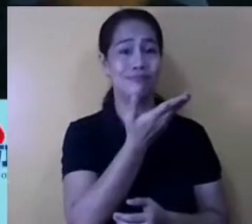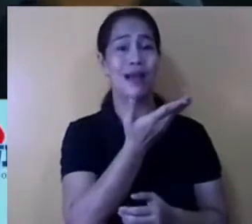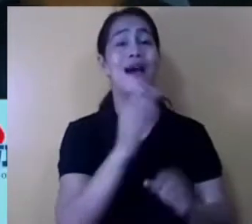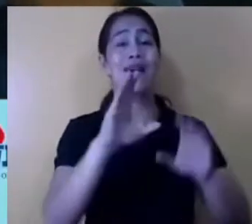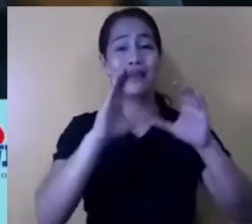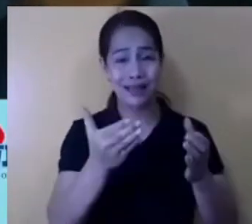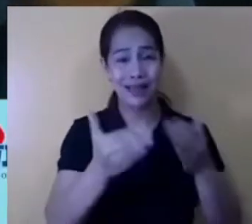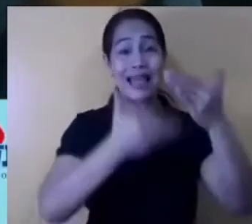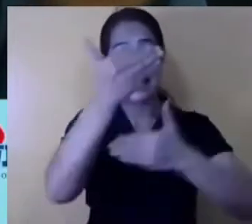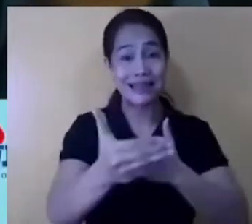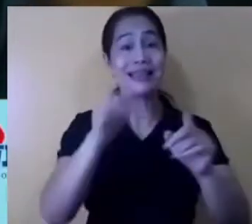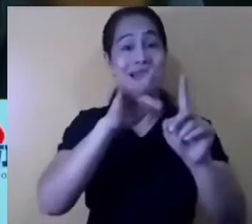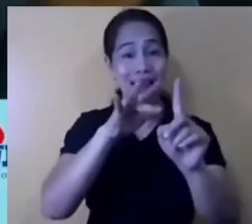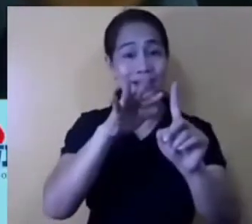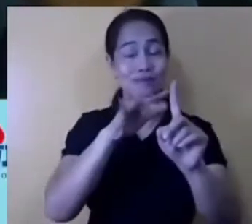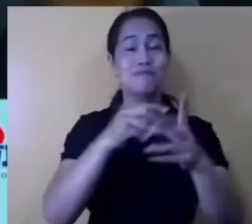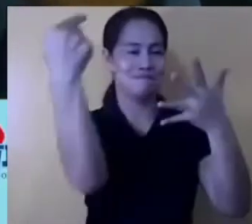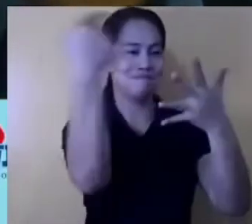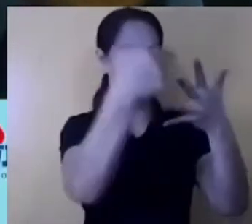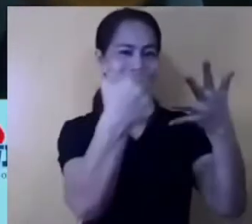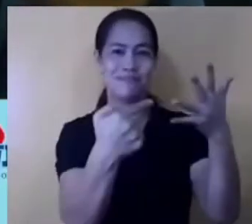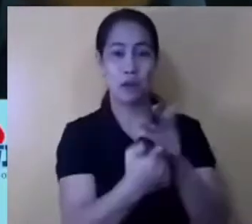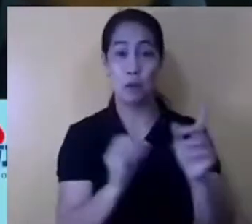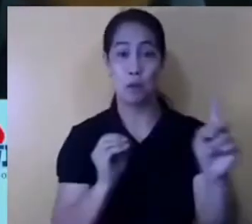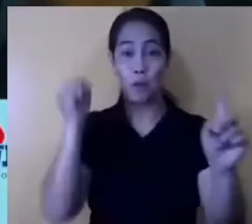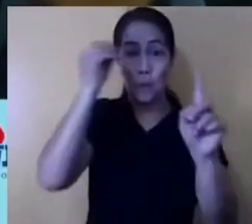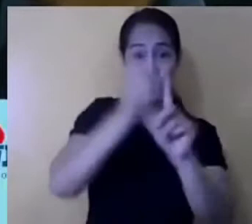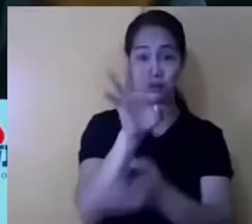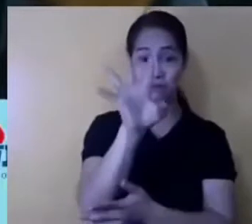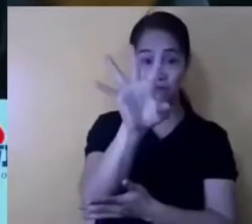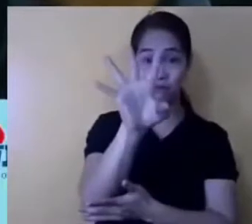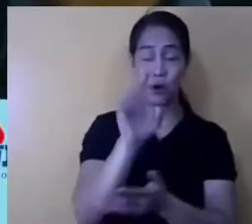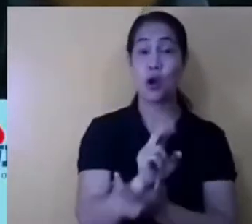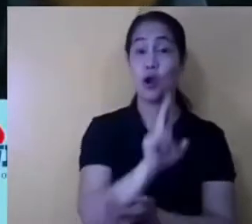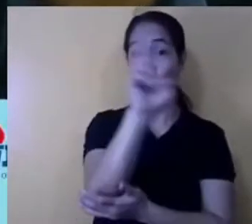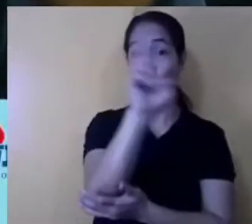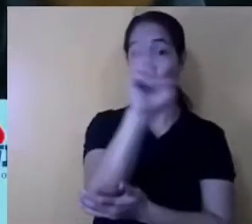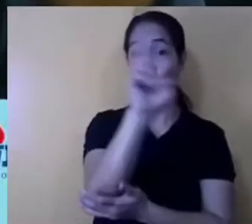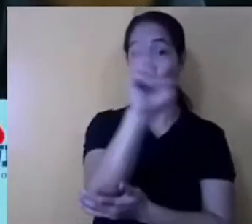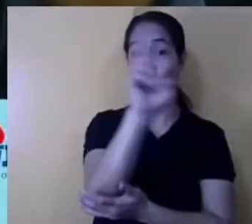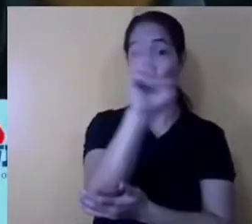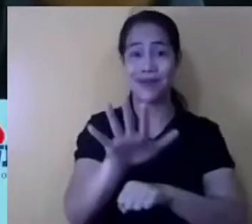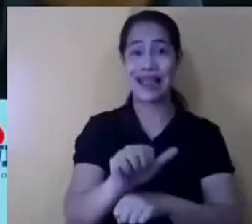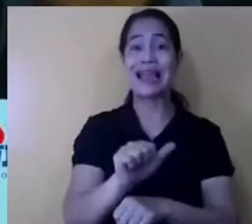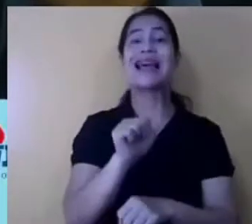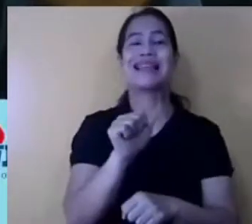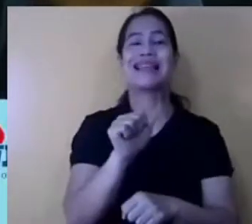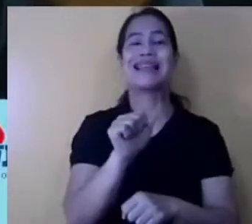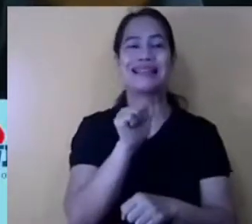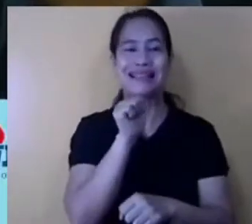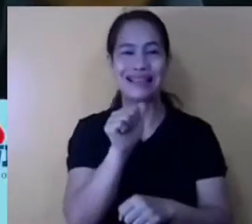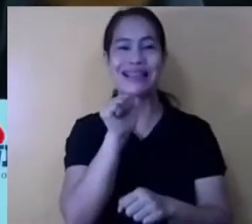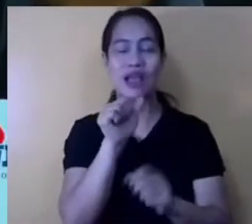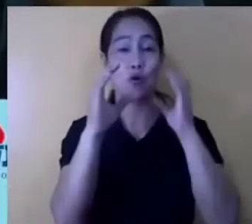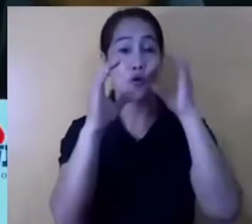observable indicator. Objective 4, use effective verbal and nonverbal classroom communication strategies